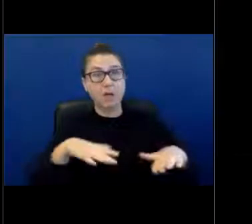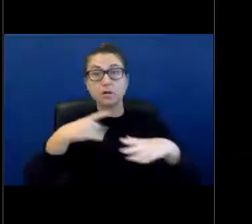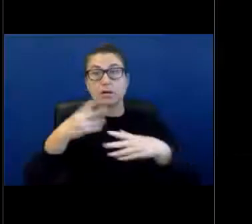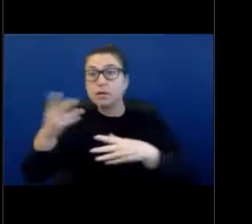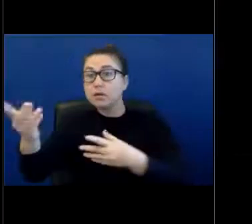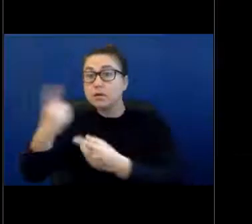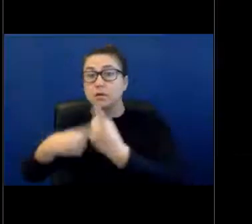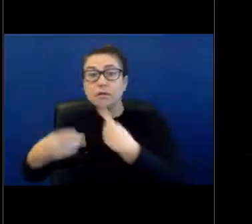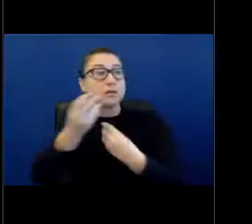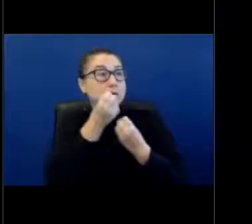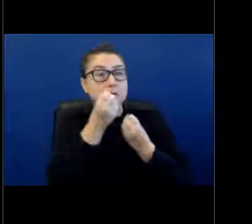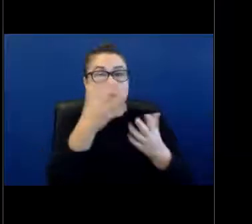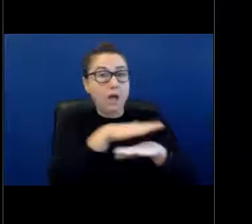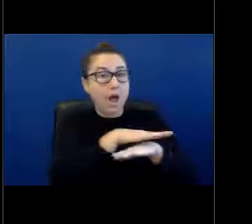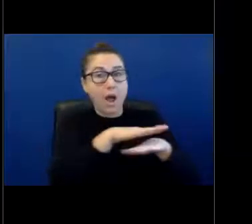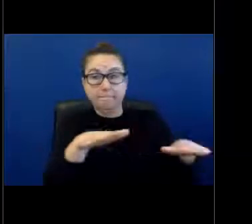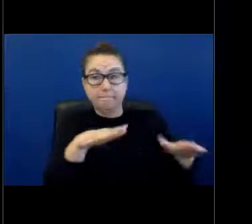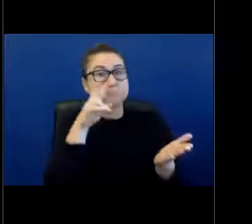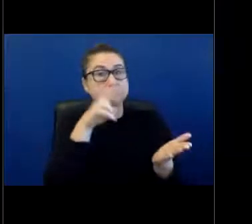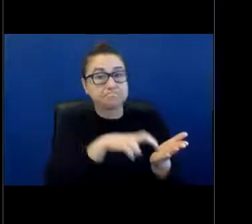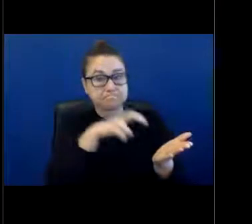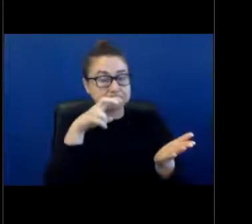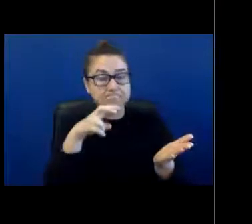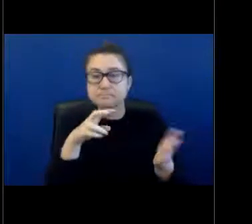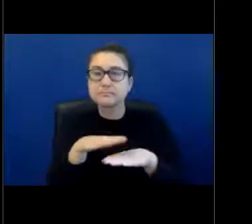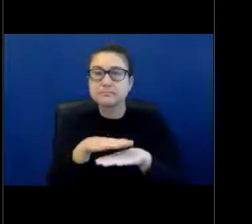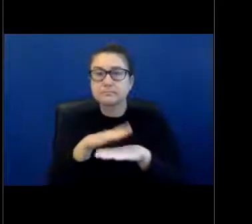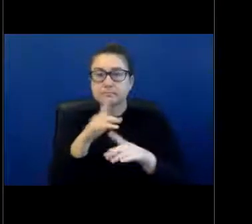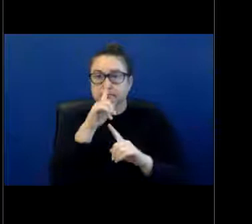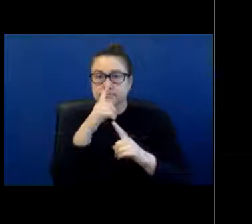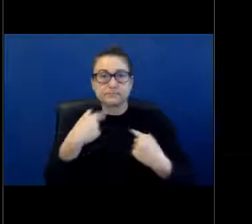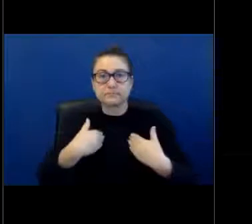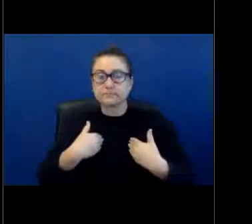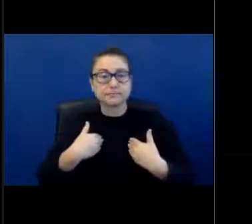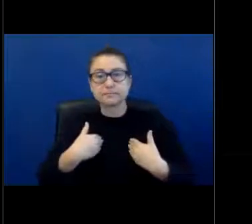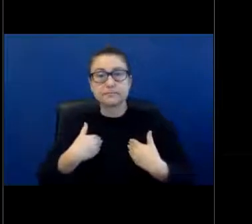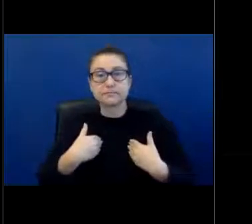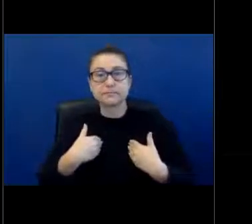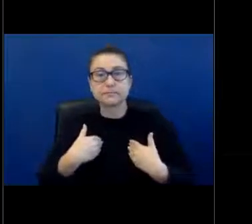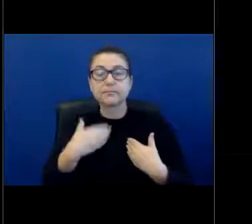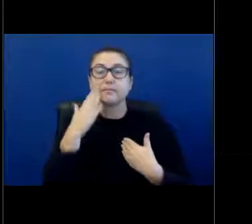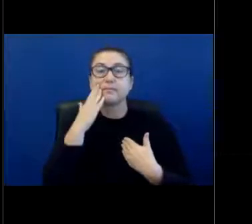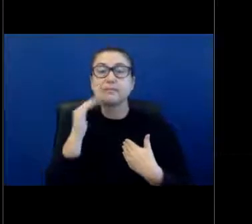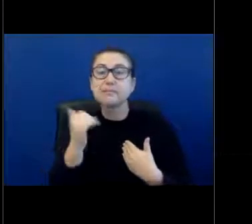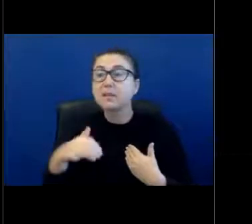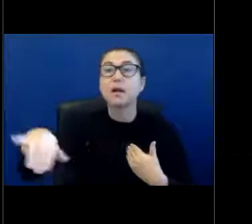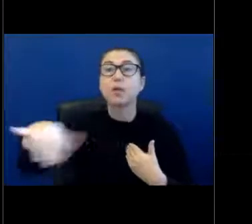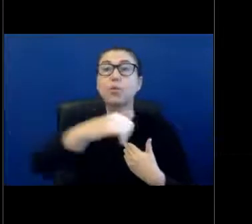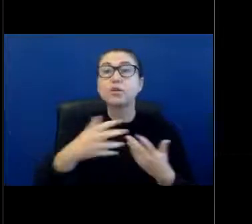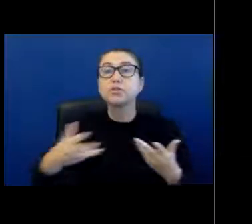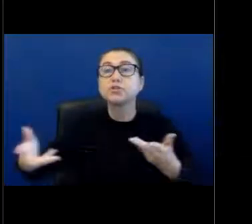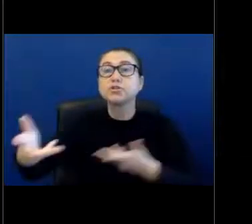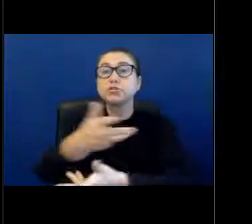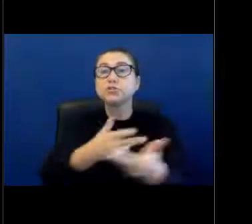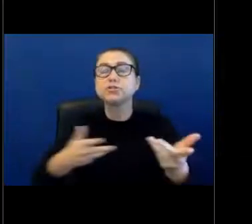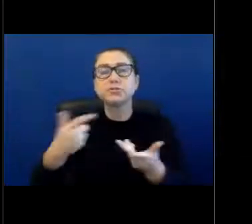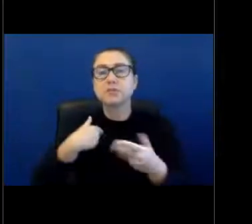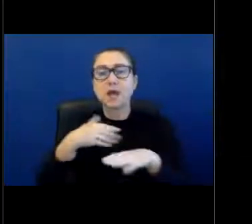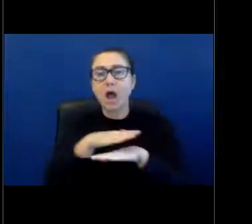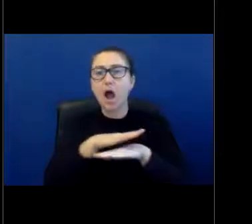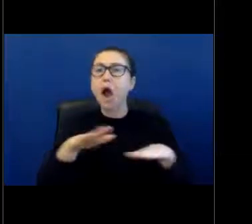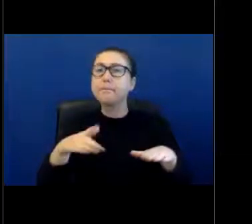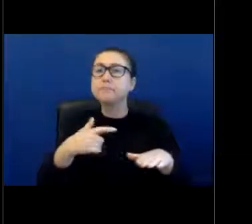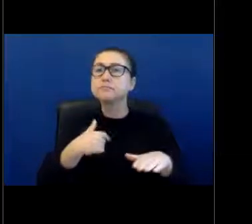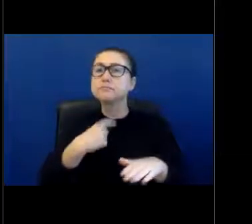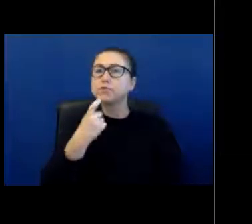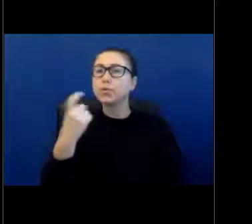a mediation or any other type of dispute resolution process that we might use. I take that very seriously, and I ask